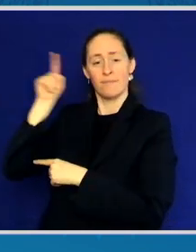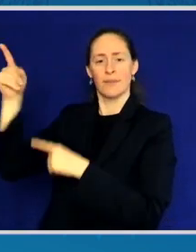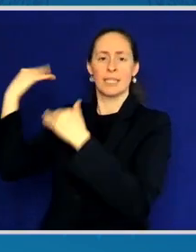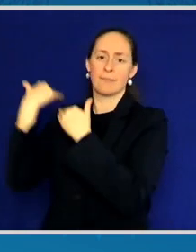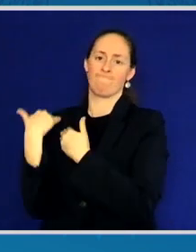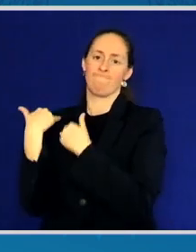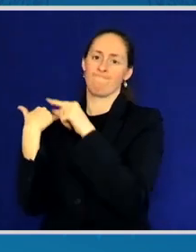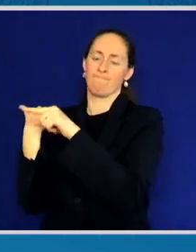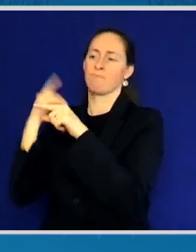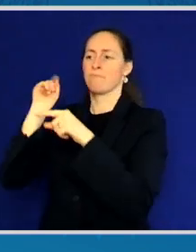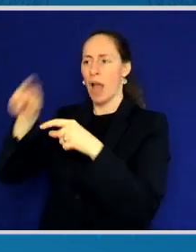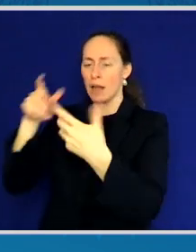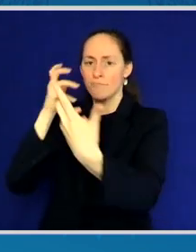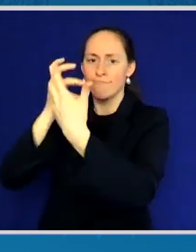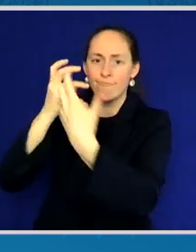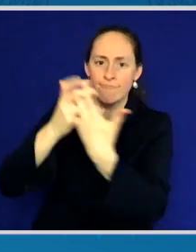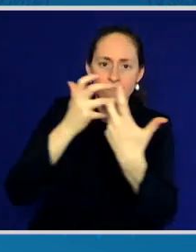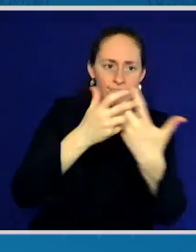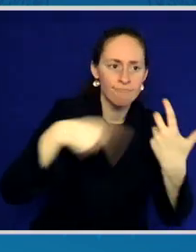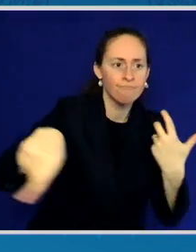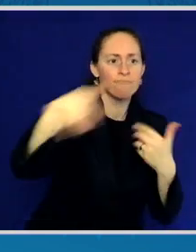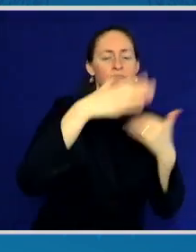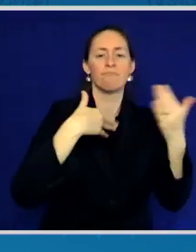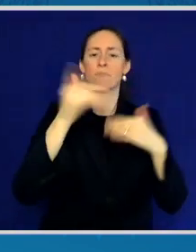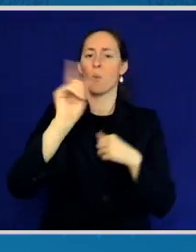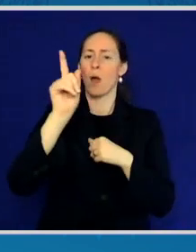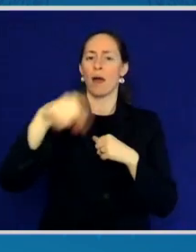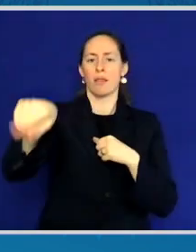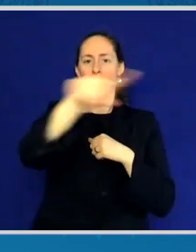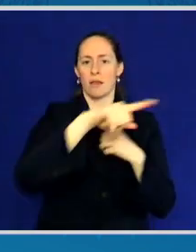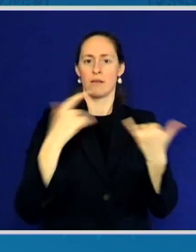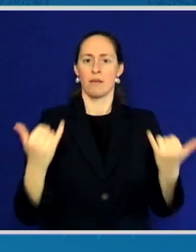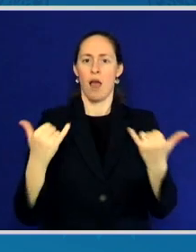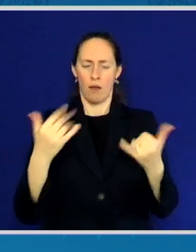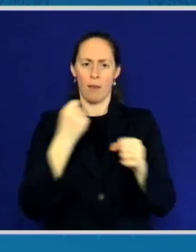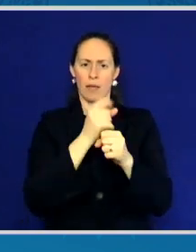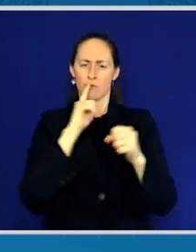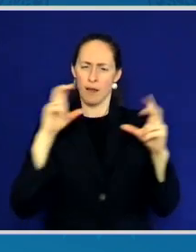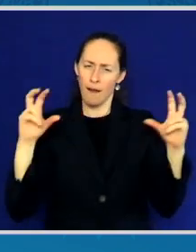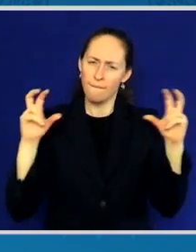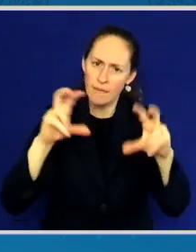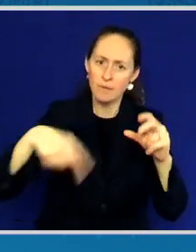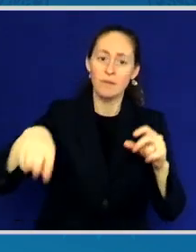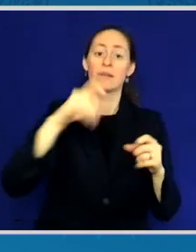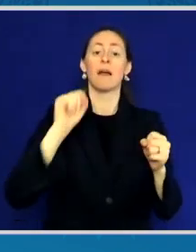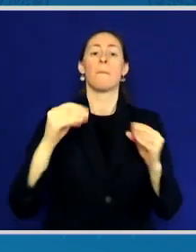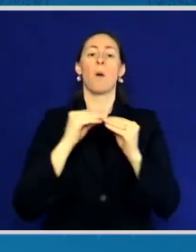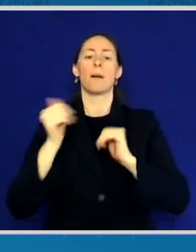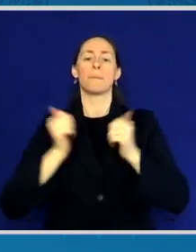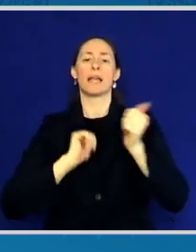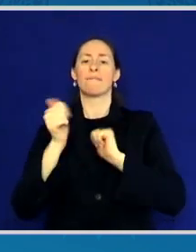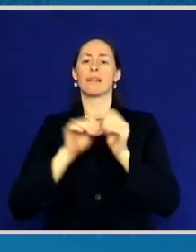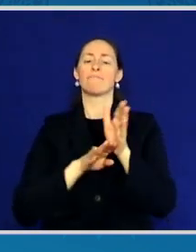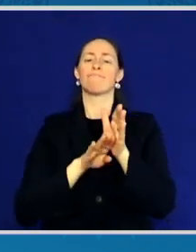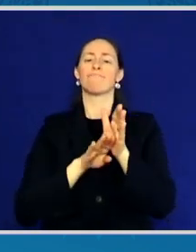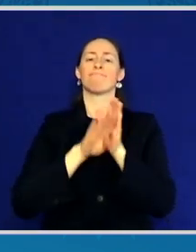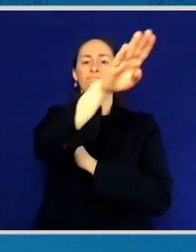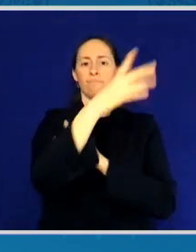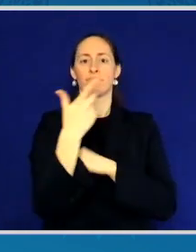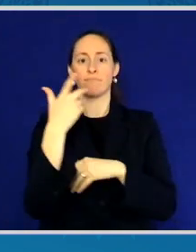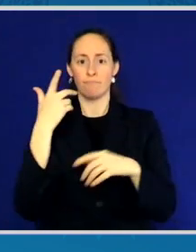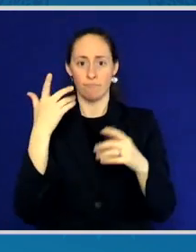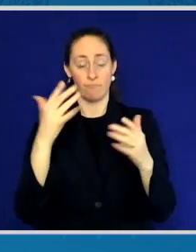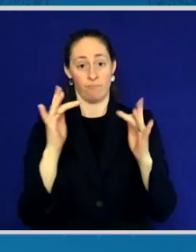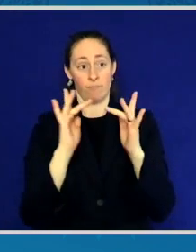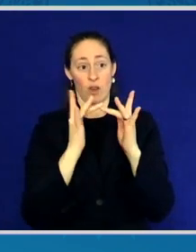where they are and to invest in America in a way that we will be competitive going forward. Broadband is the next example of that.